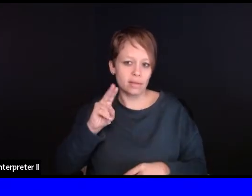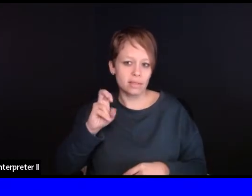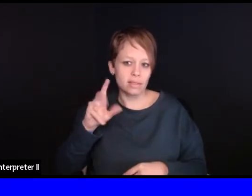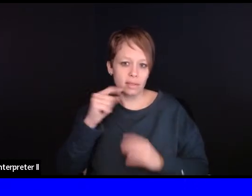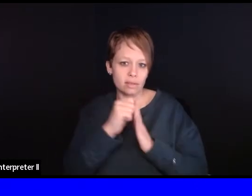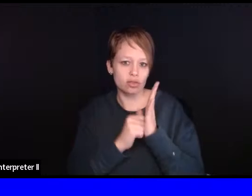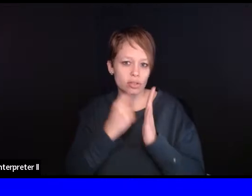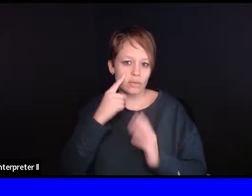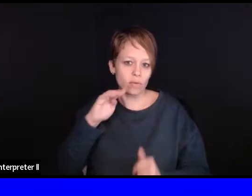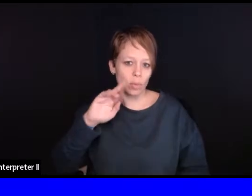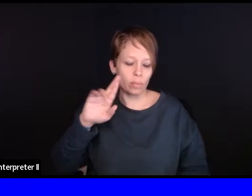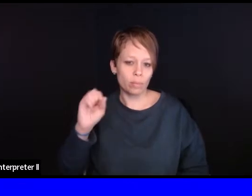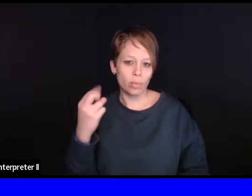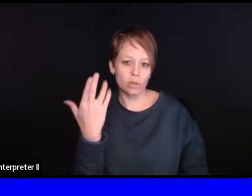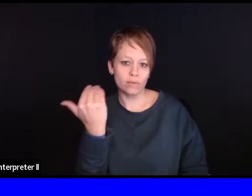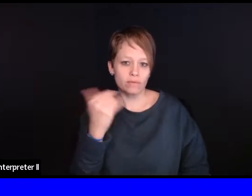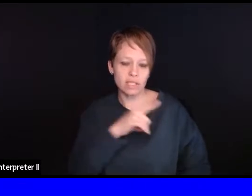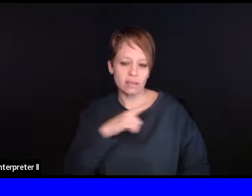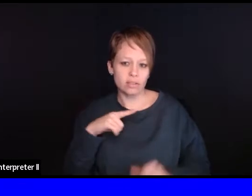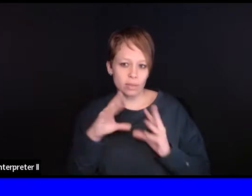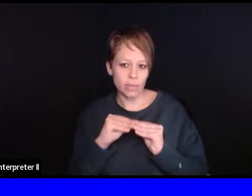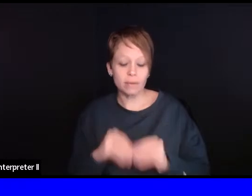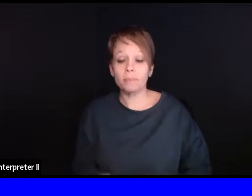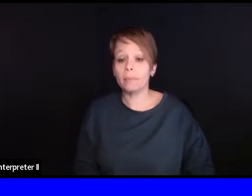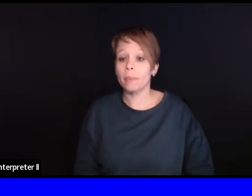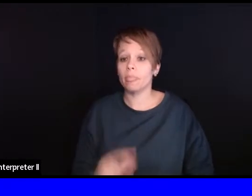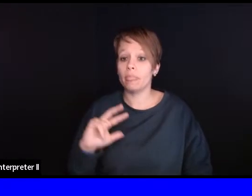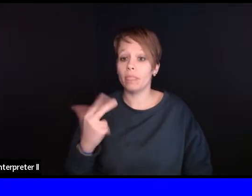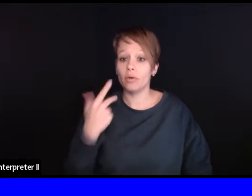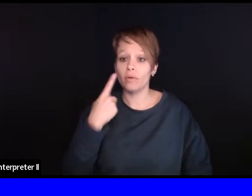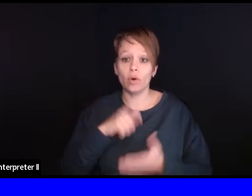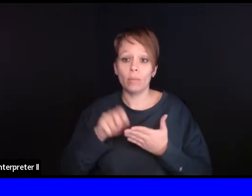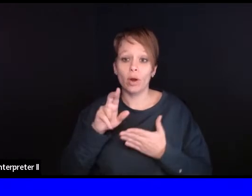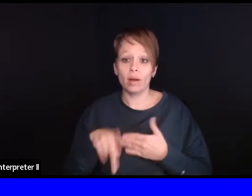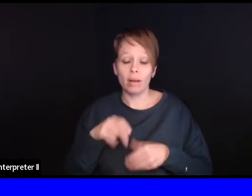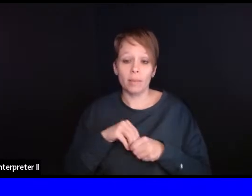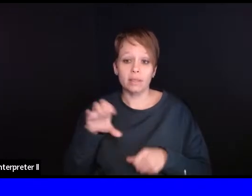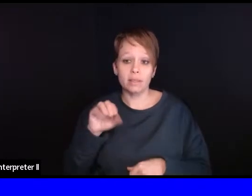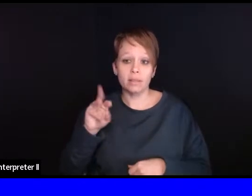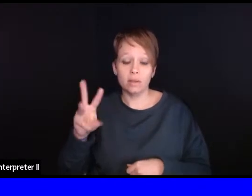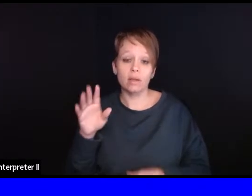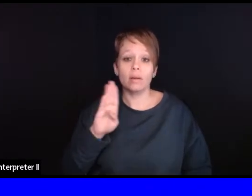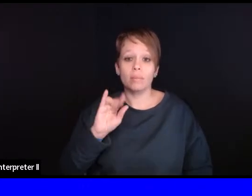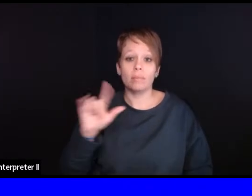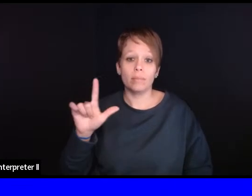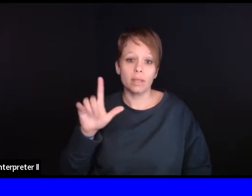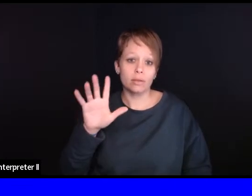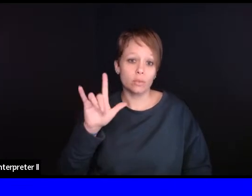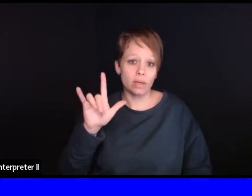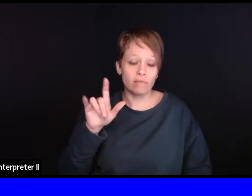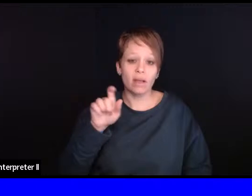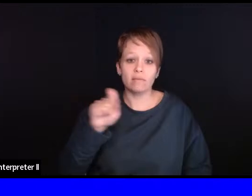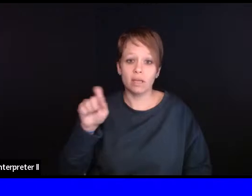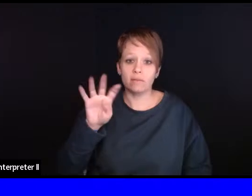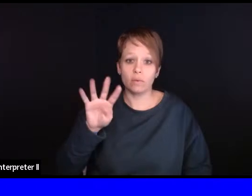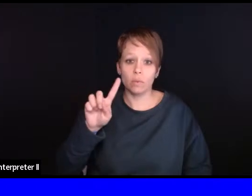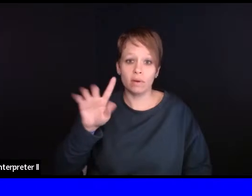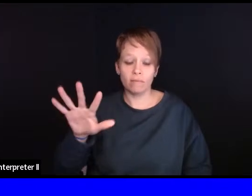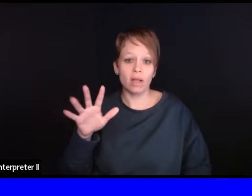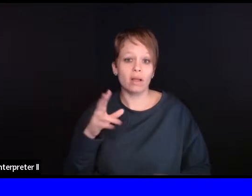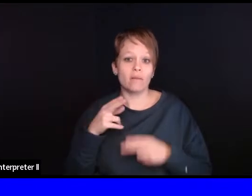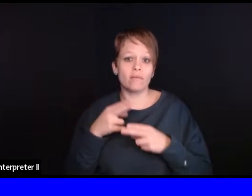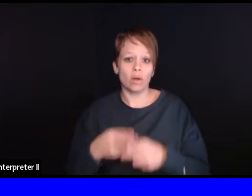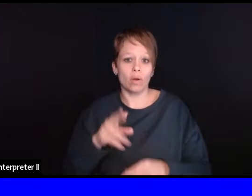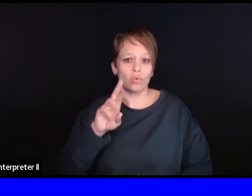legislative meeting. The third item for markup in the Committee of the Whole is Bill 25-415, entitled the Robert Yeldell